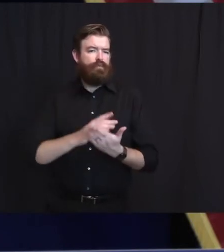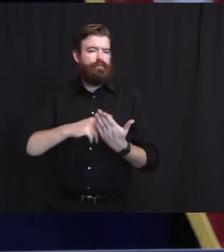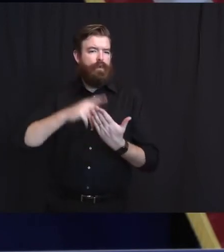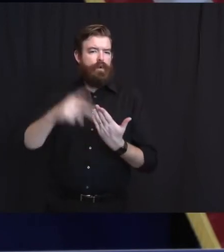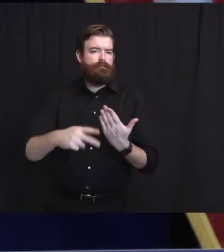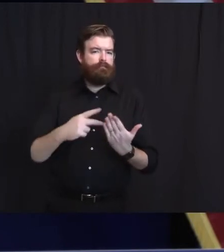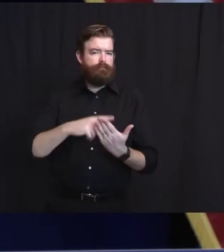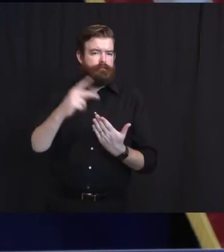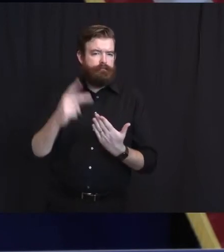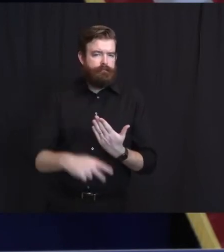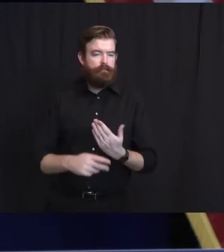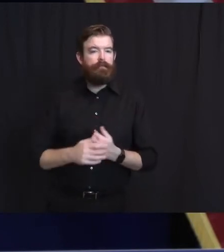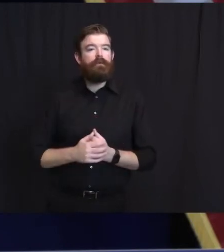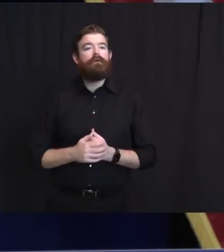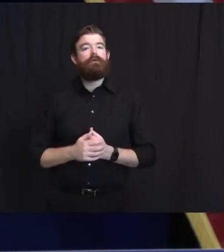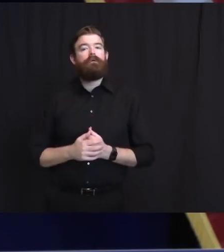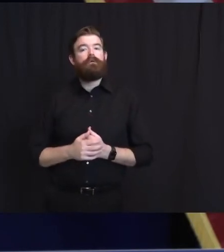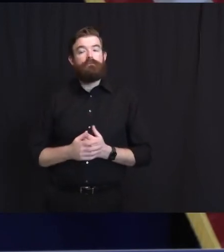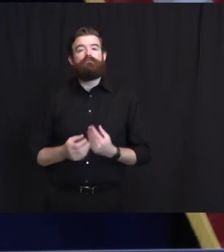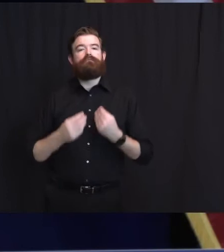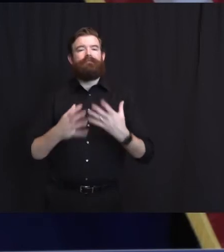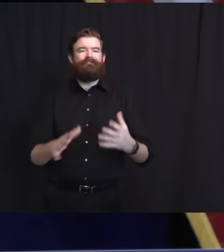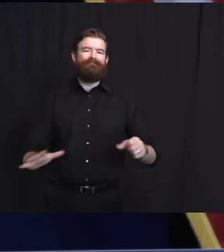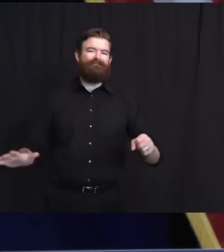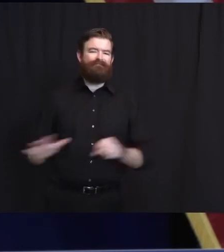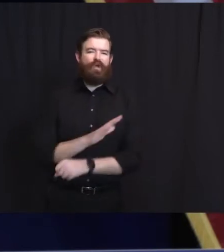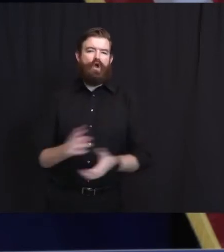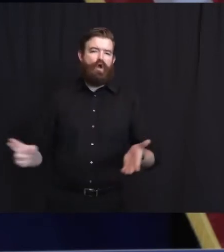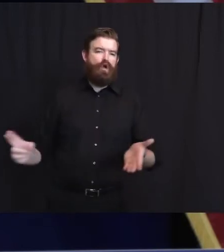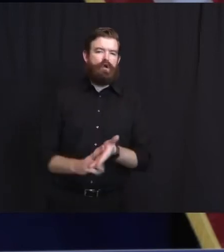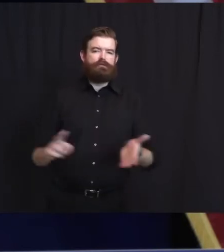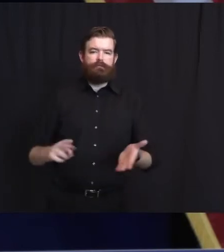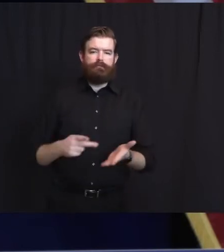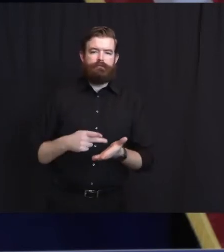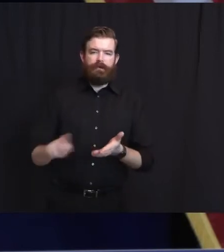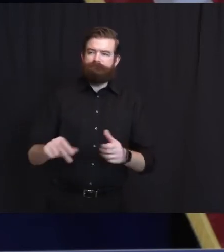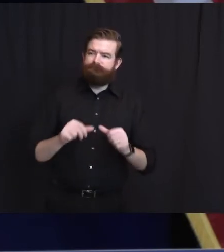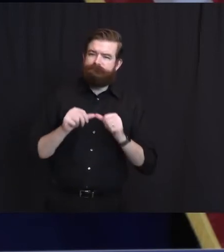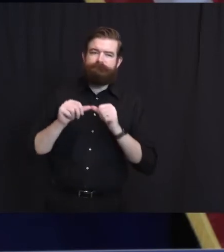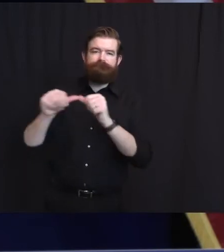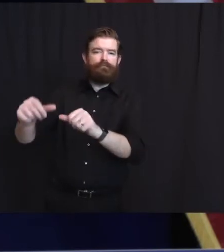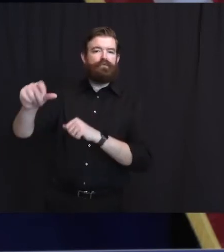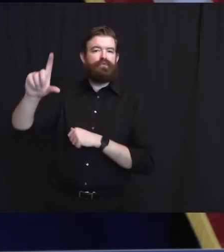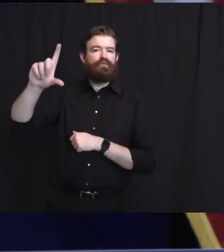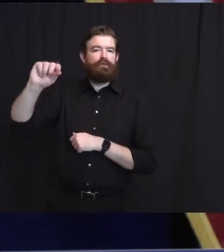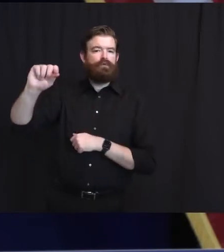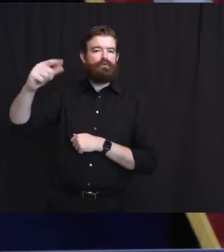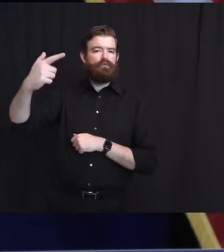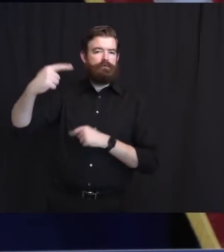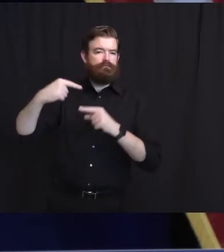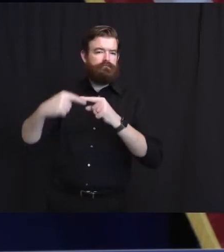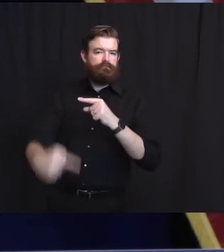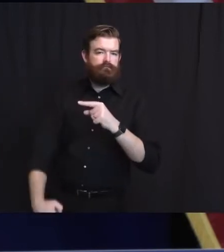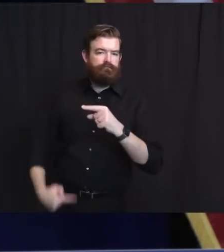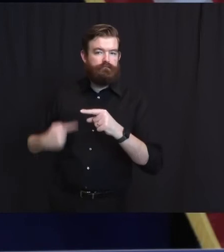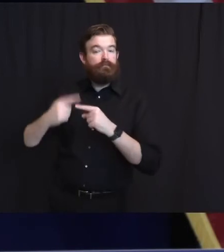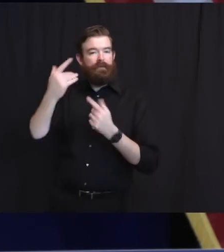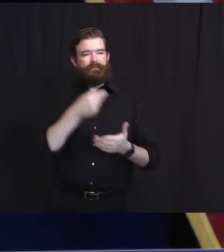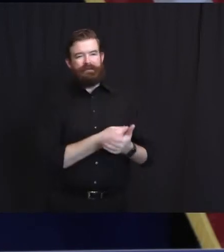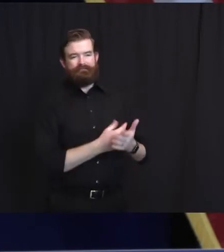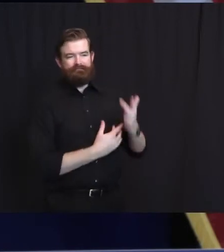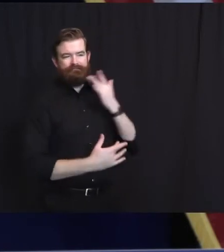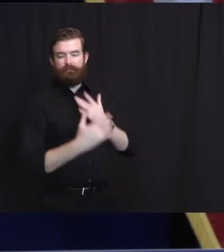through February 2021 to continue services through this difficult wave of the COVID-19 pandemic with an eye